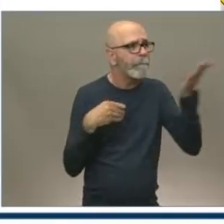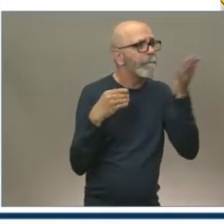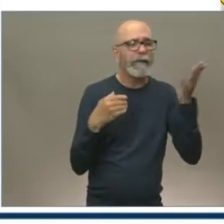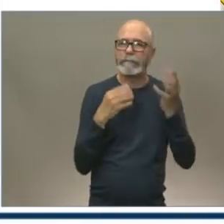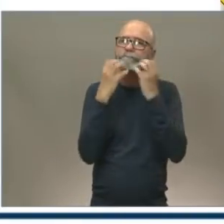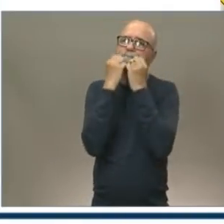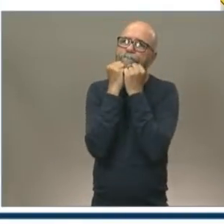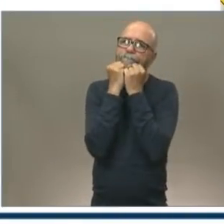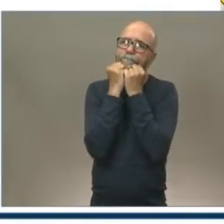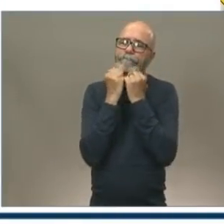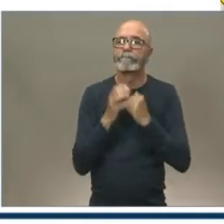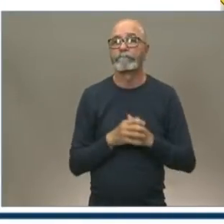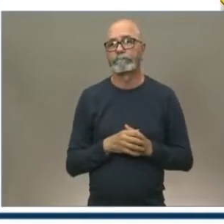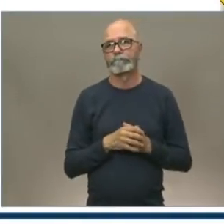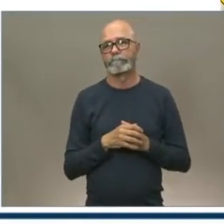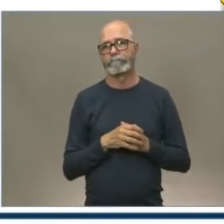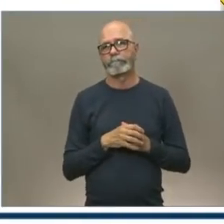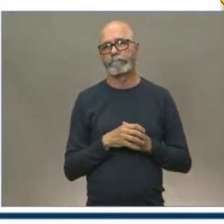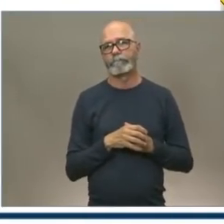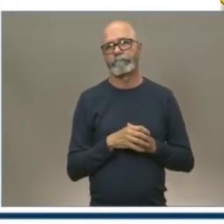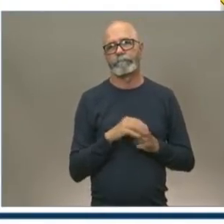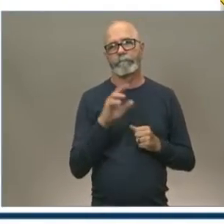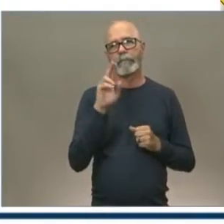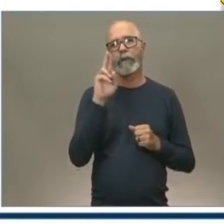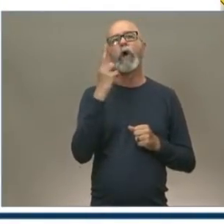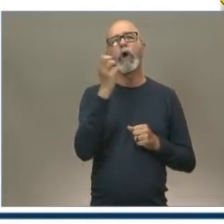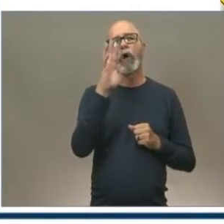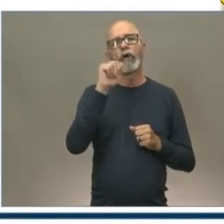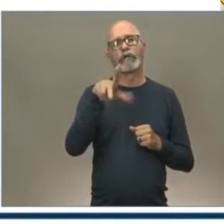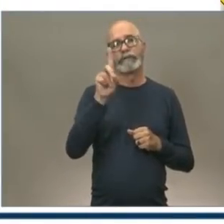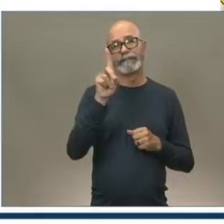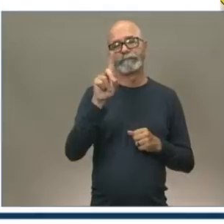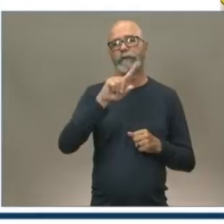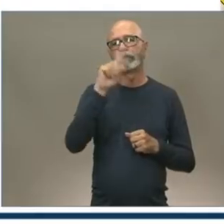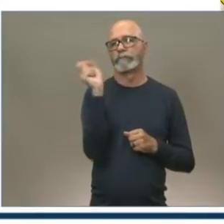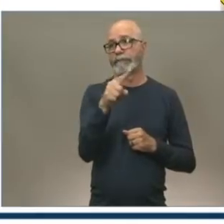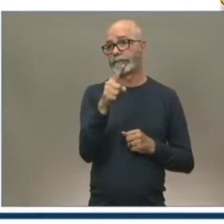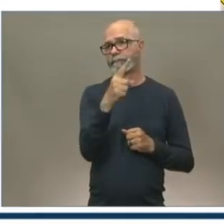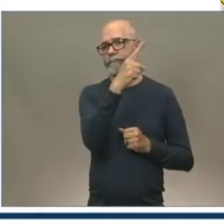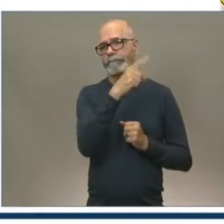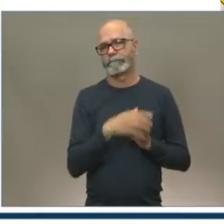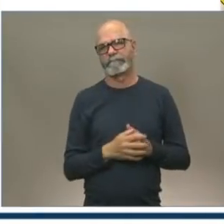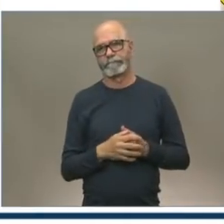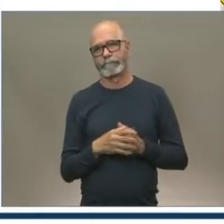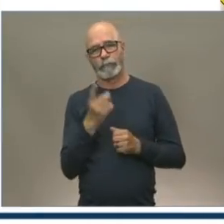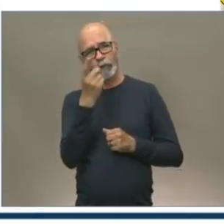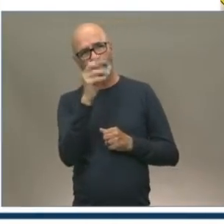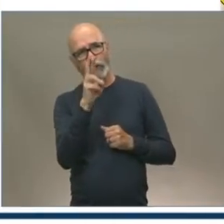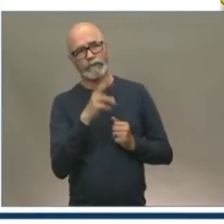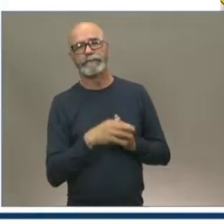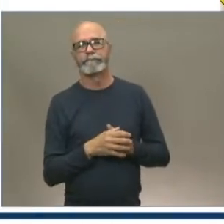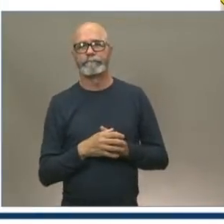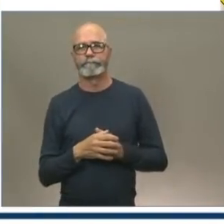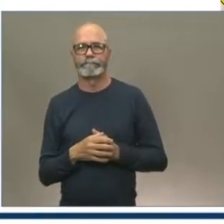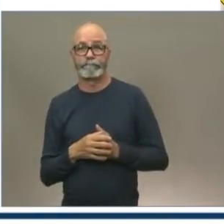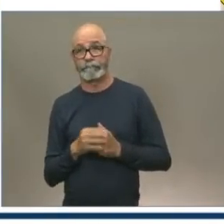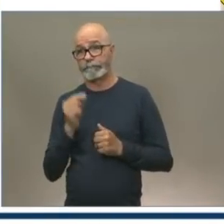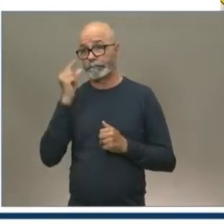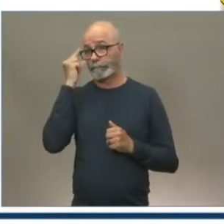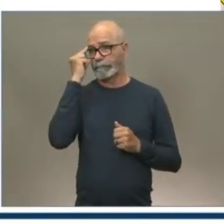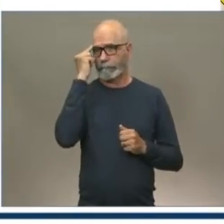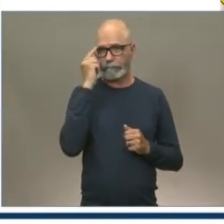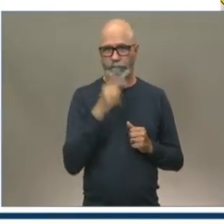Herald. John, go ahead. Thank you. This is for Dr. Strang. You say the travel restrictions are